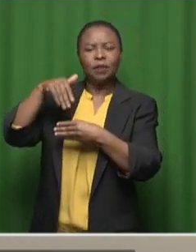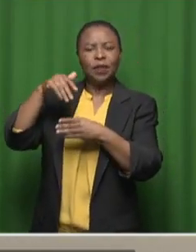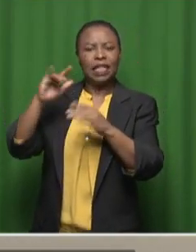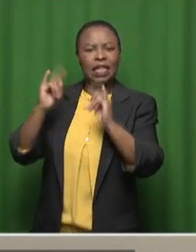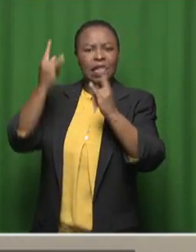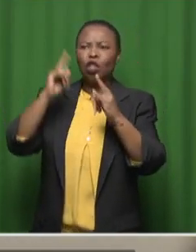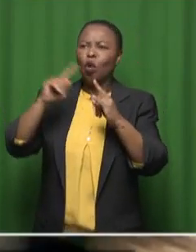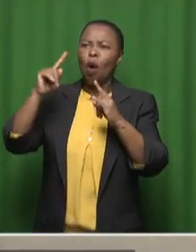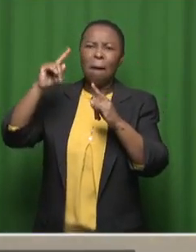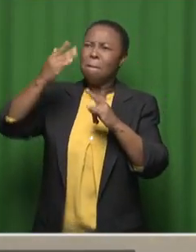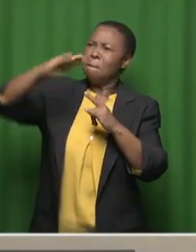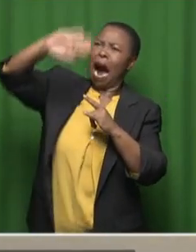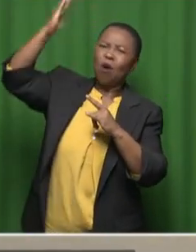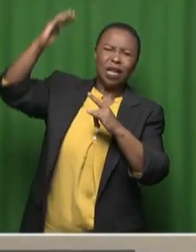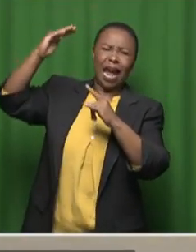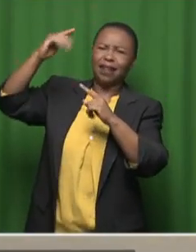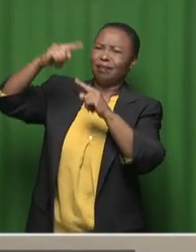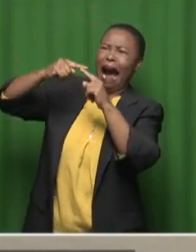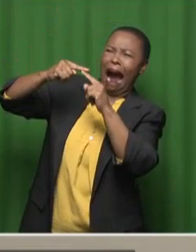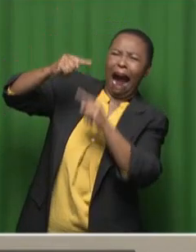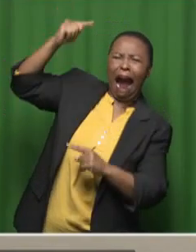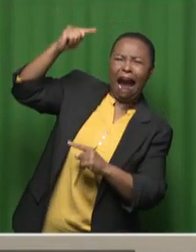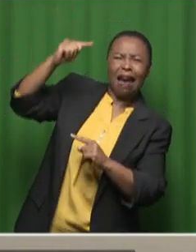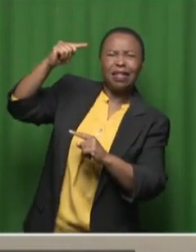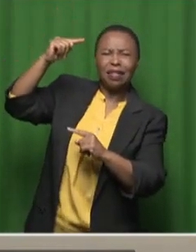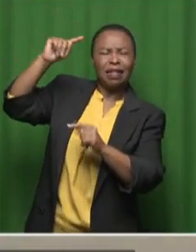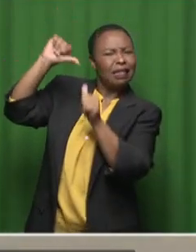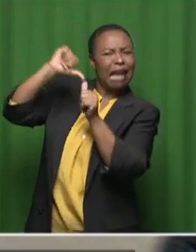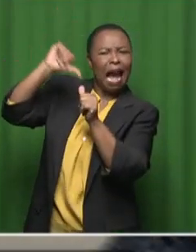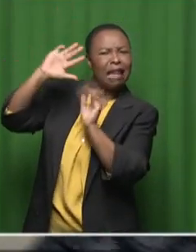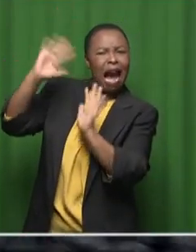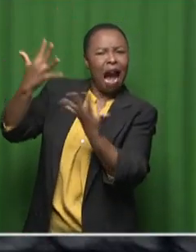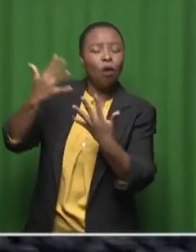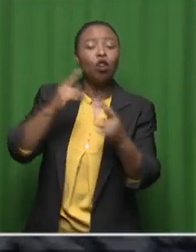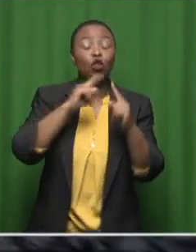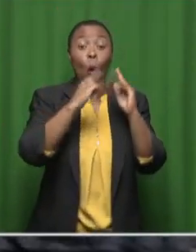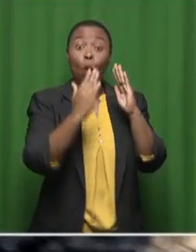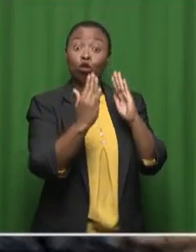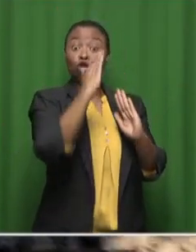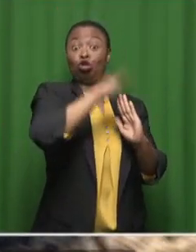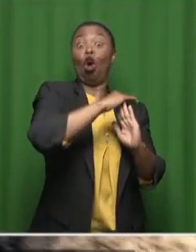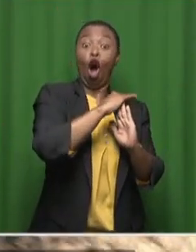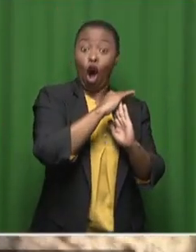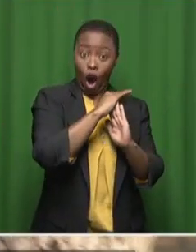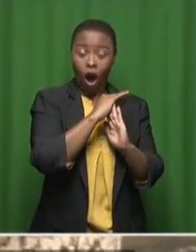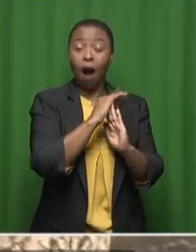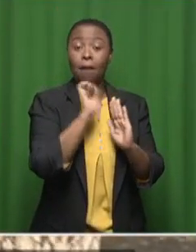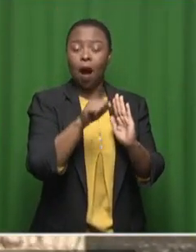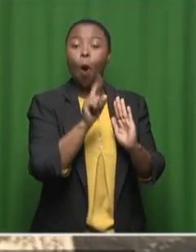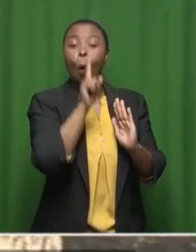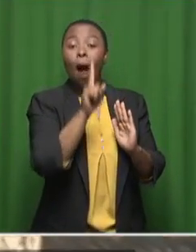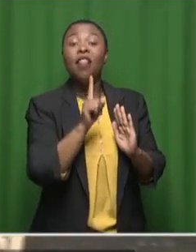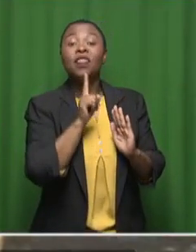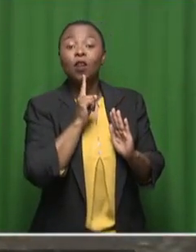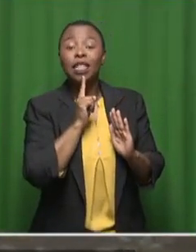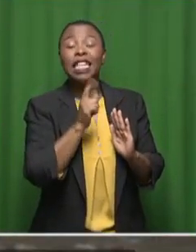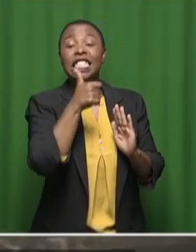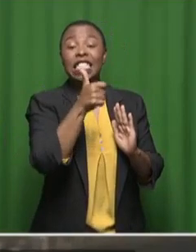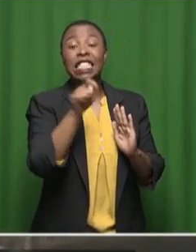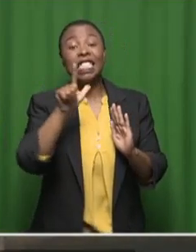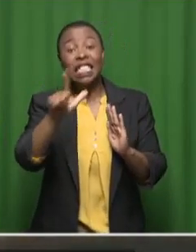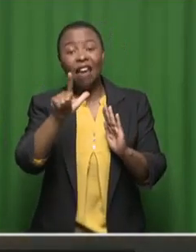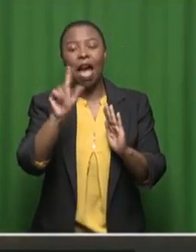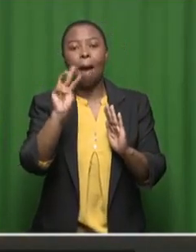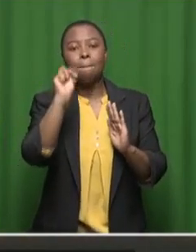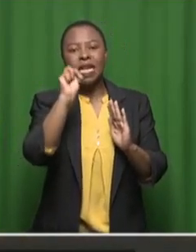high is this mountain? Well, at the moment, we are at the top station, so it's 1,067 meters above